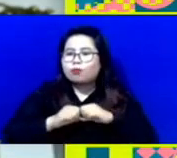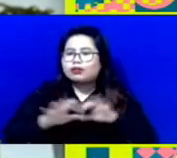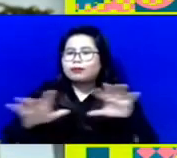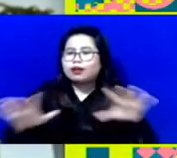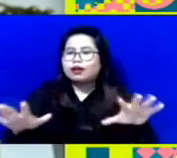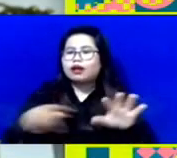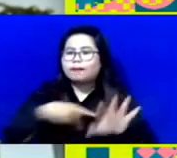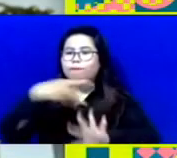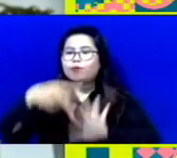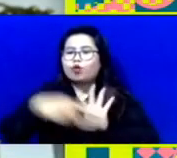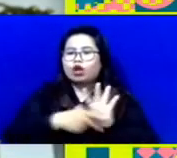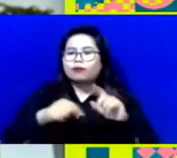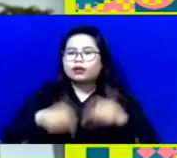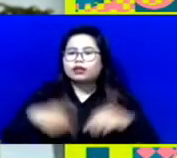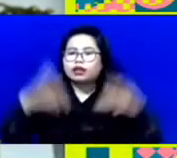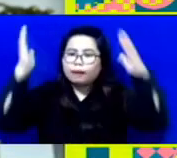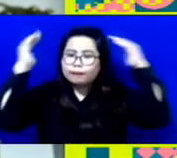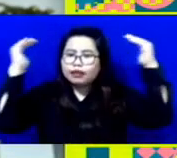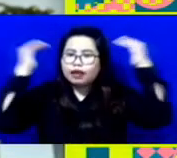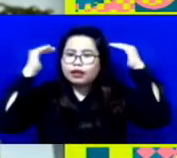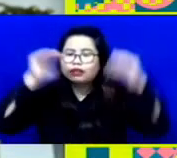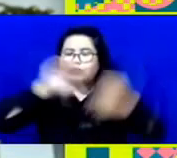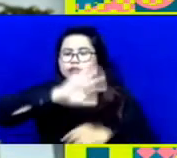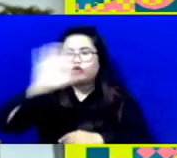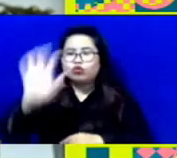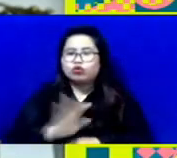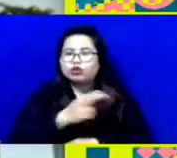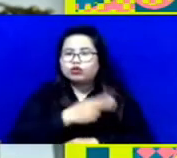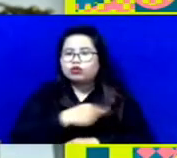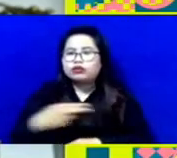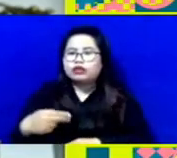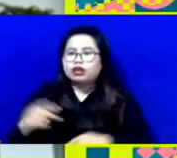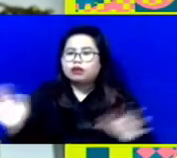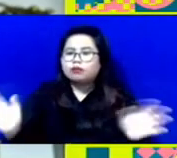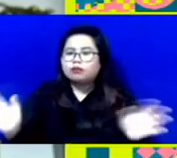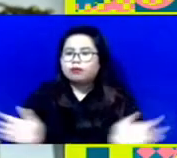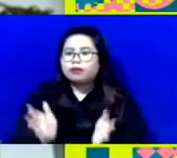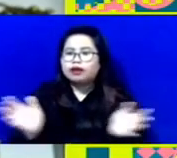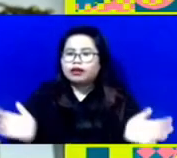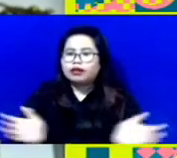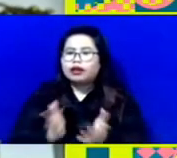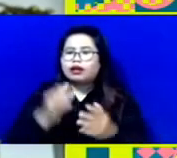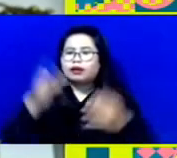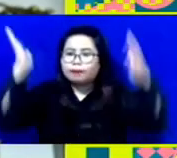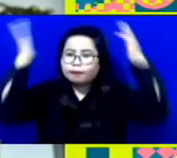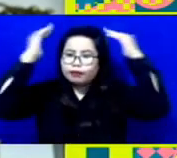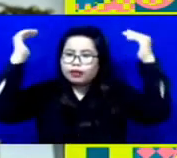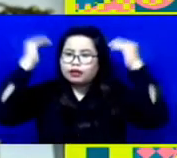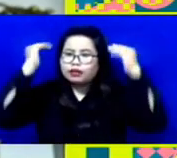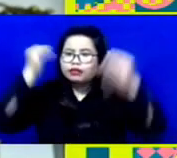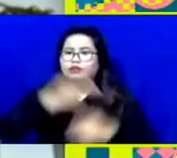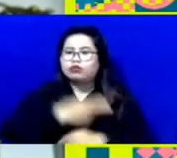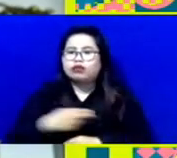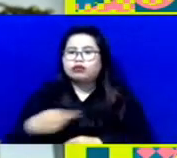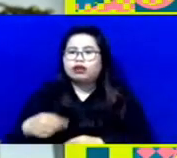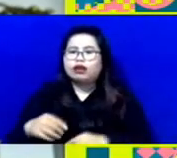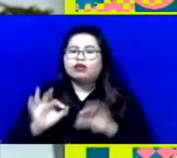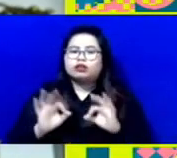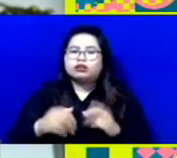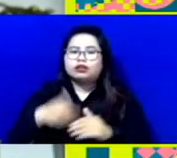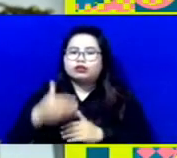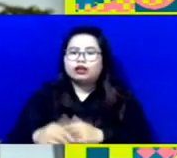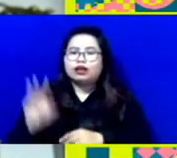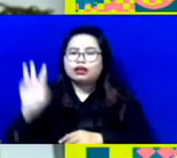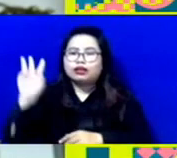empowering farmers while maintaining the nation's food security. Third, impact driven towards